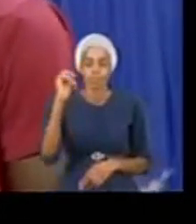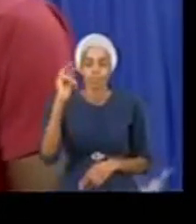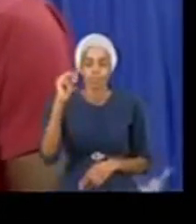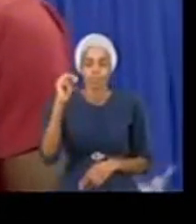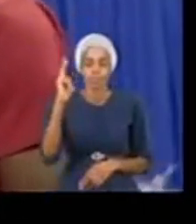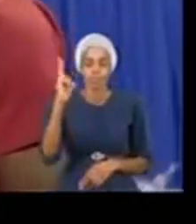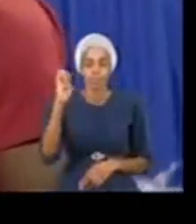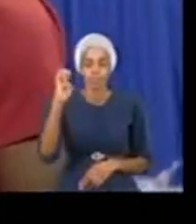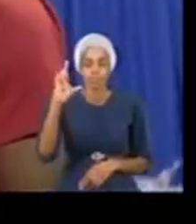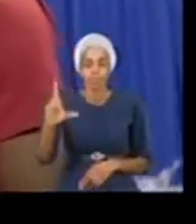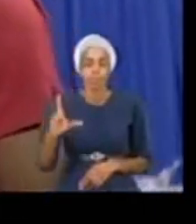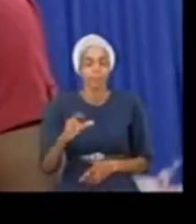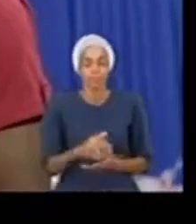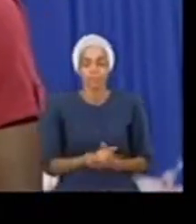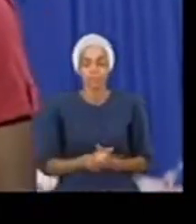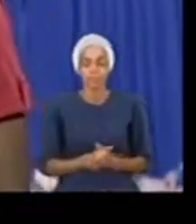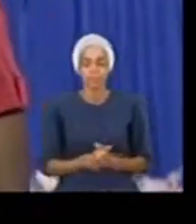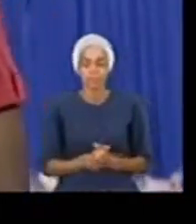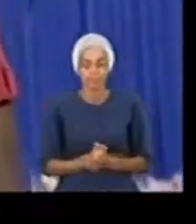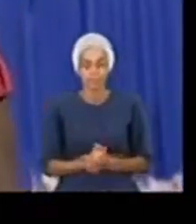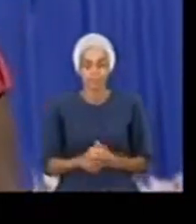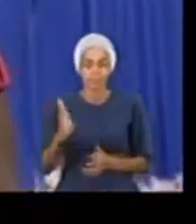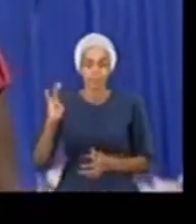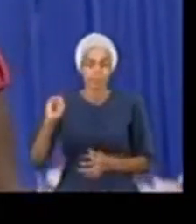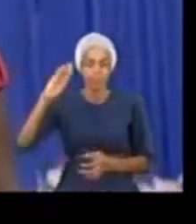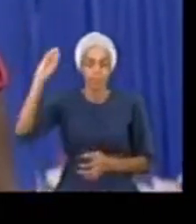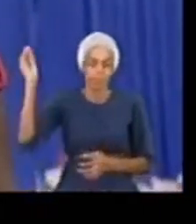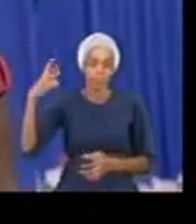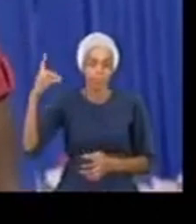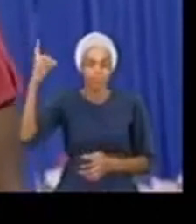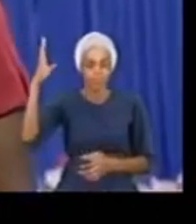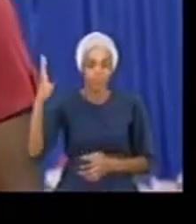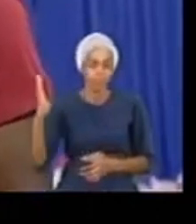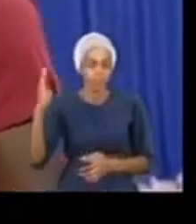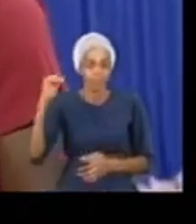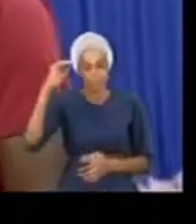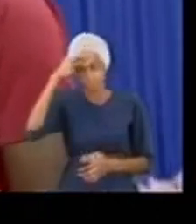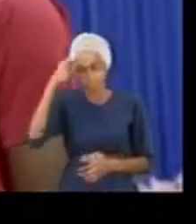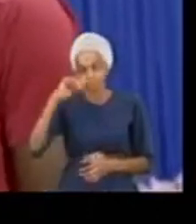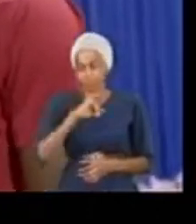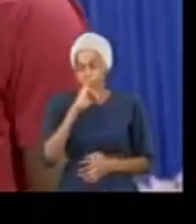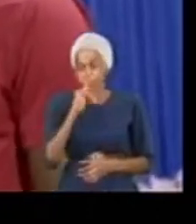I'm born again. I was an ulcer patient